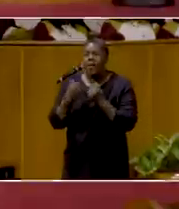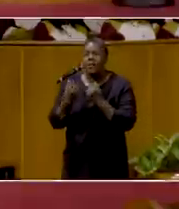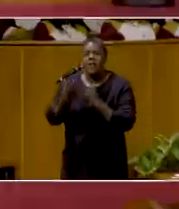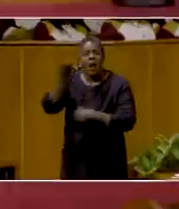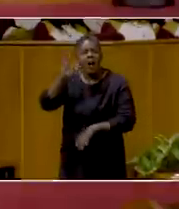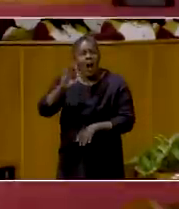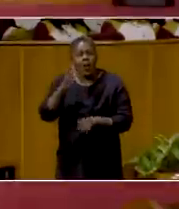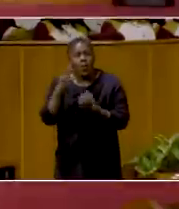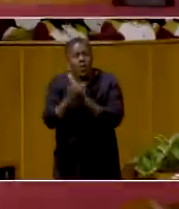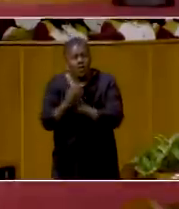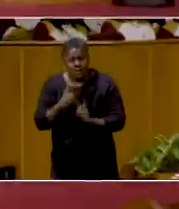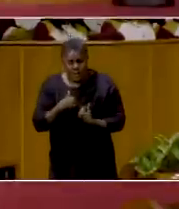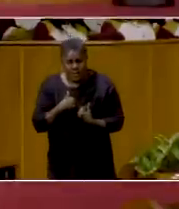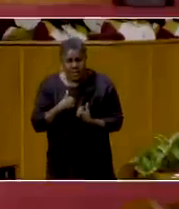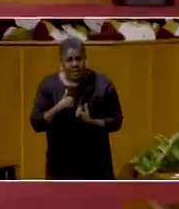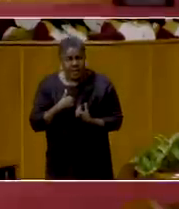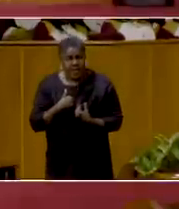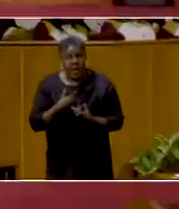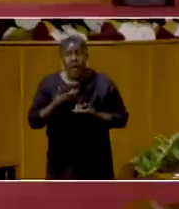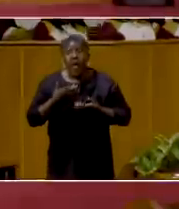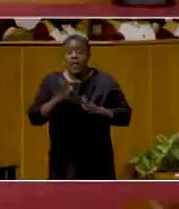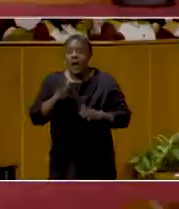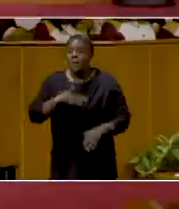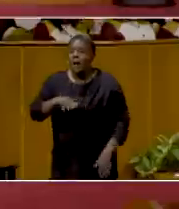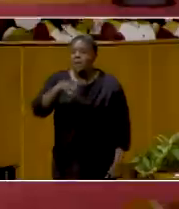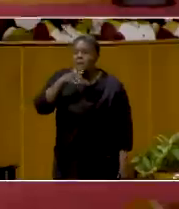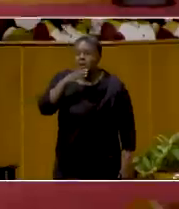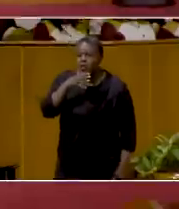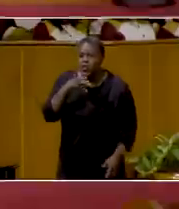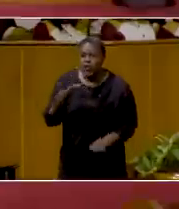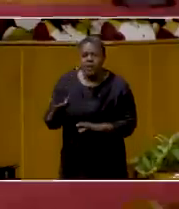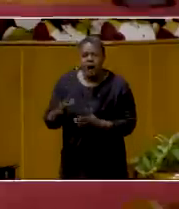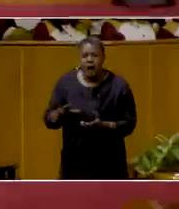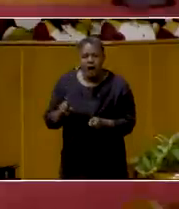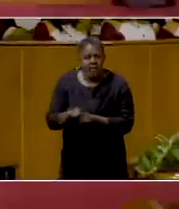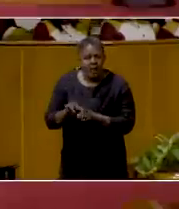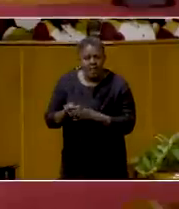God let mama die like that?